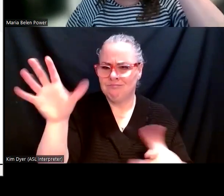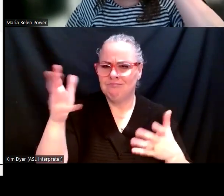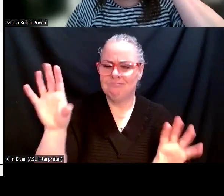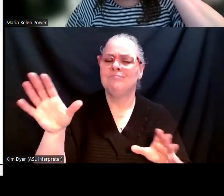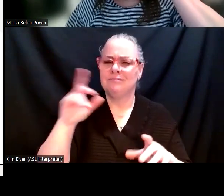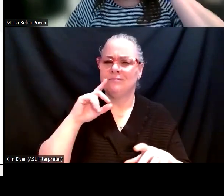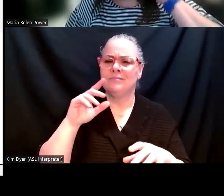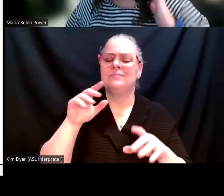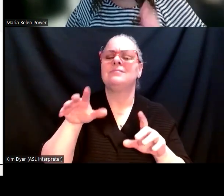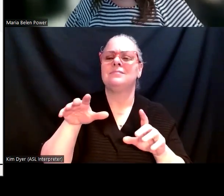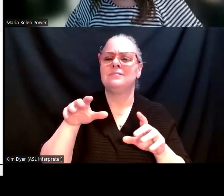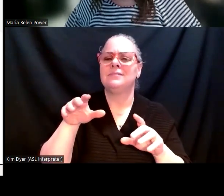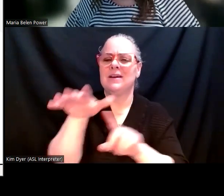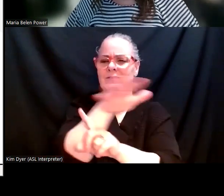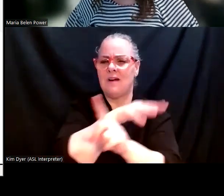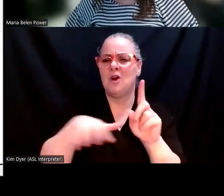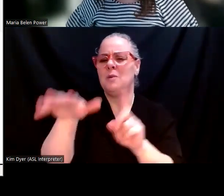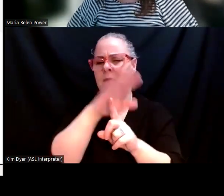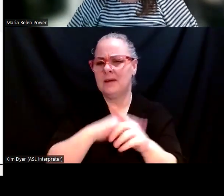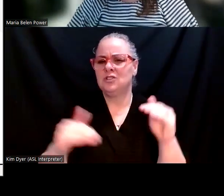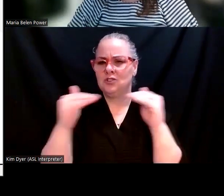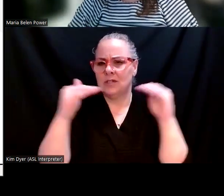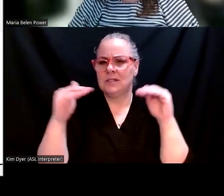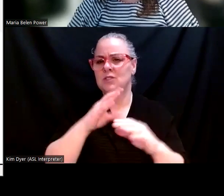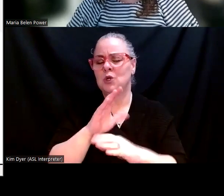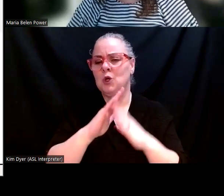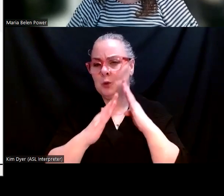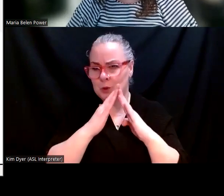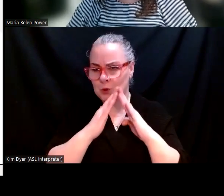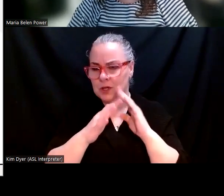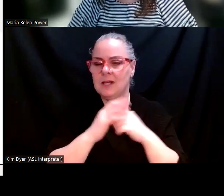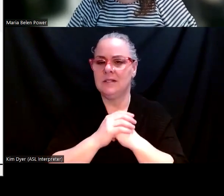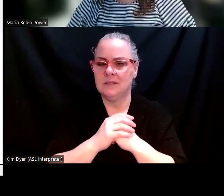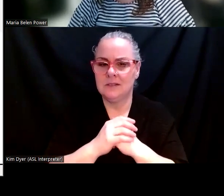environmental justice communities and there are LIDAC census tracts.